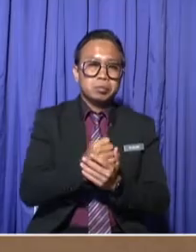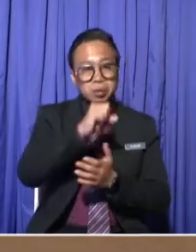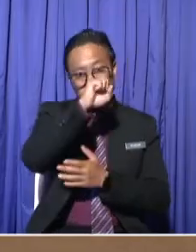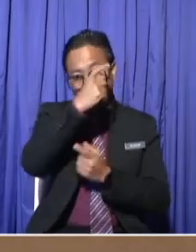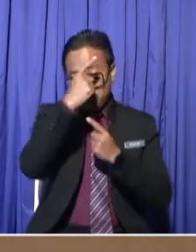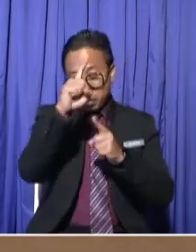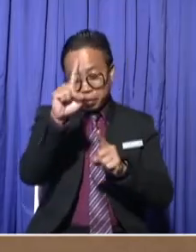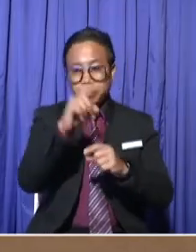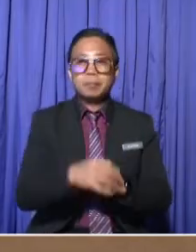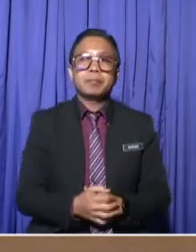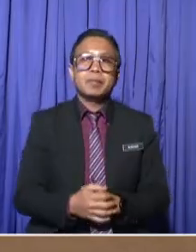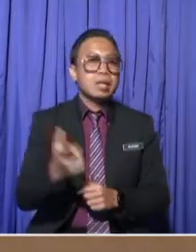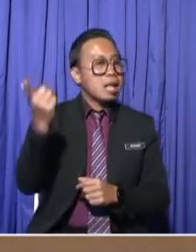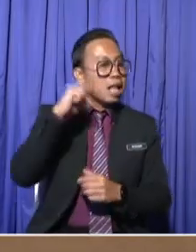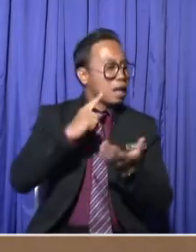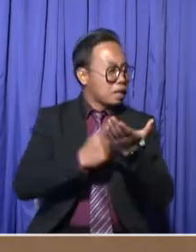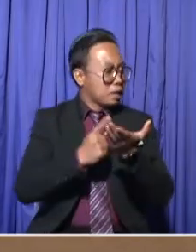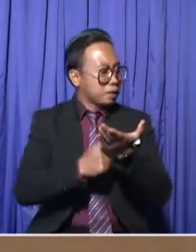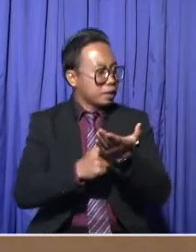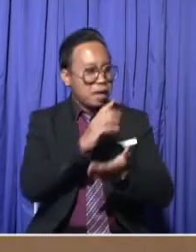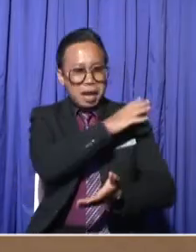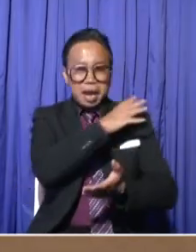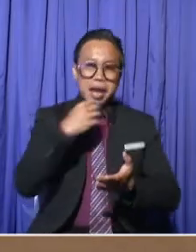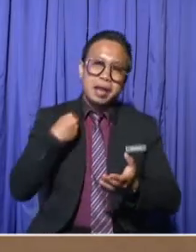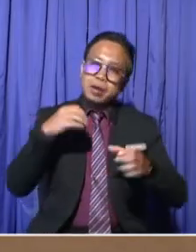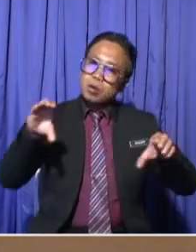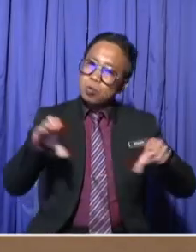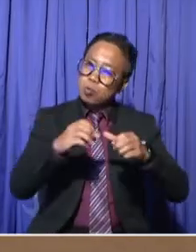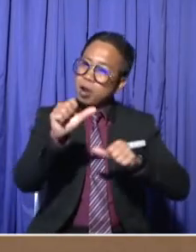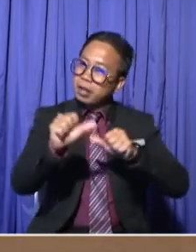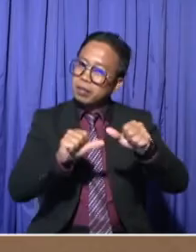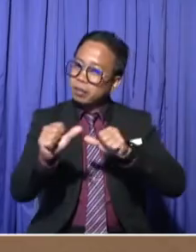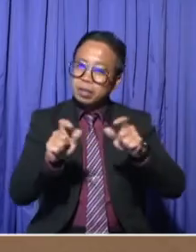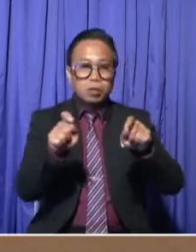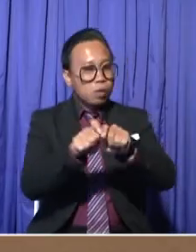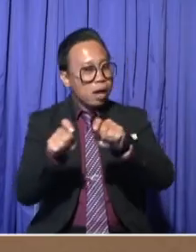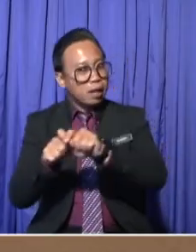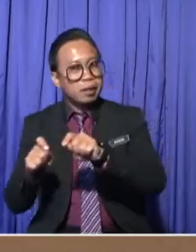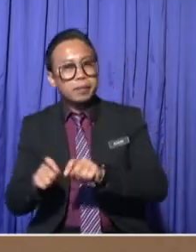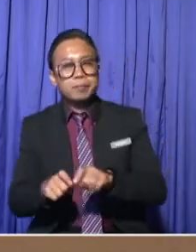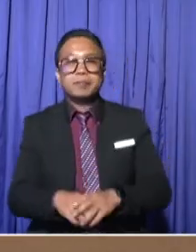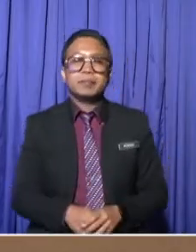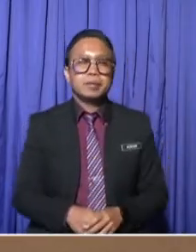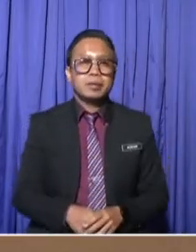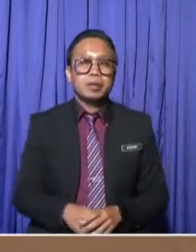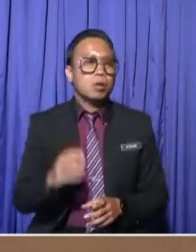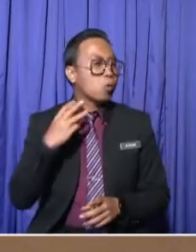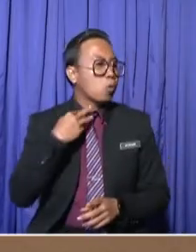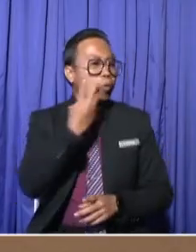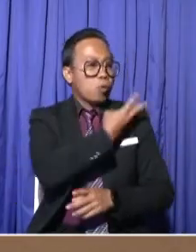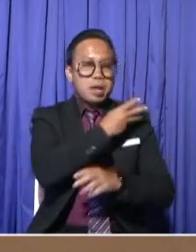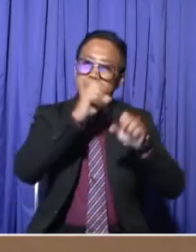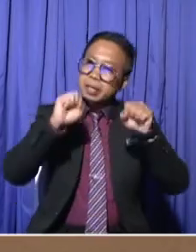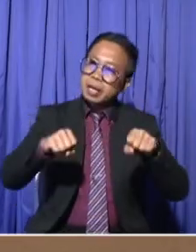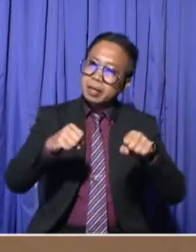answer? Let us discuss and do this activity together. Hence, we can